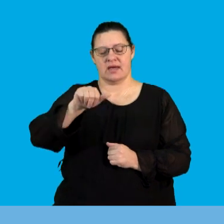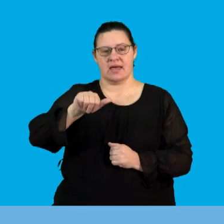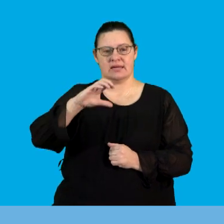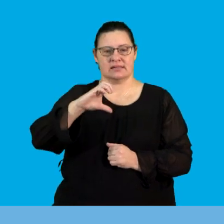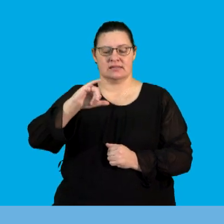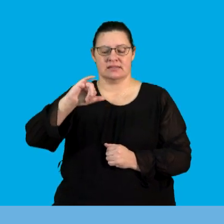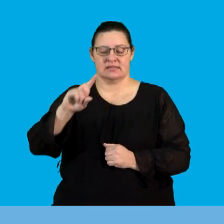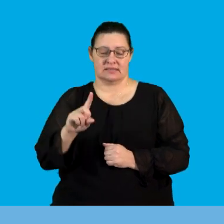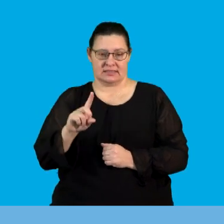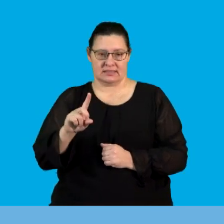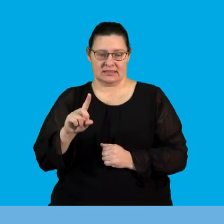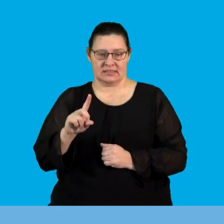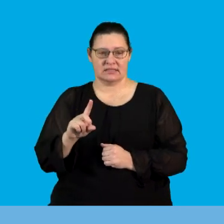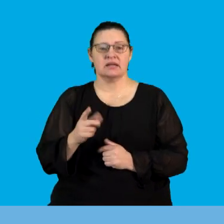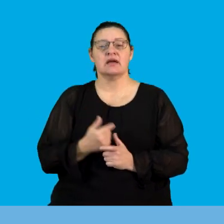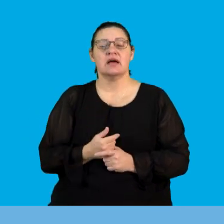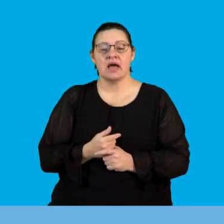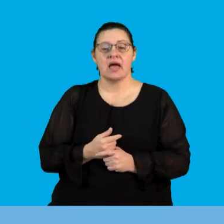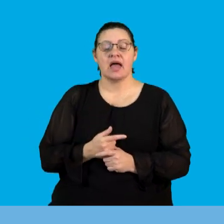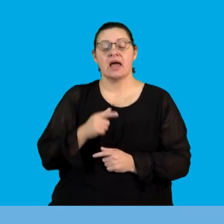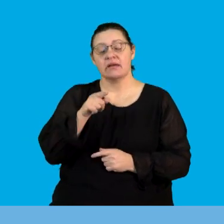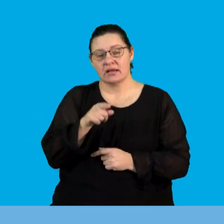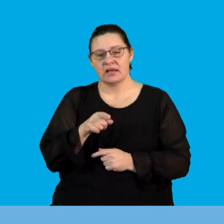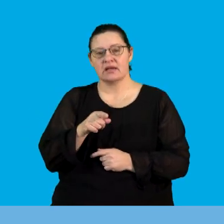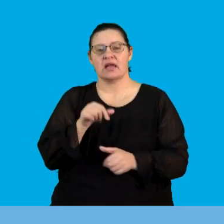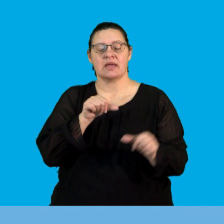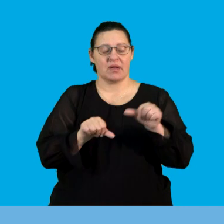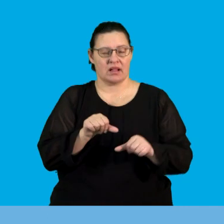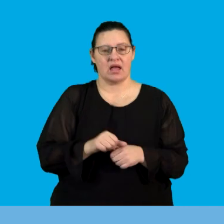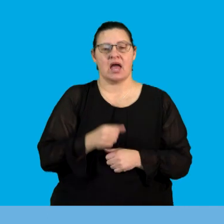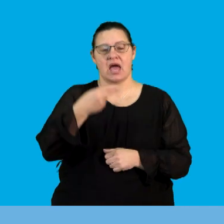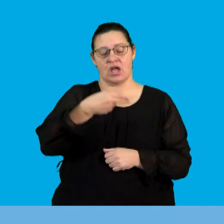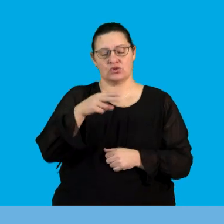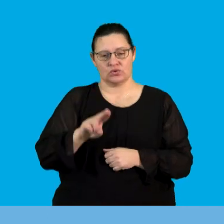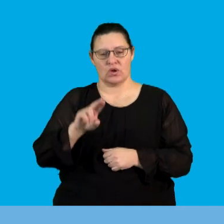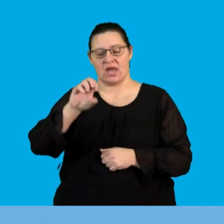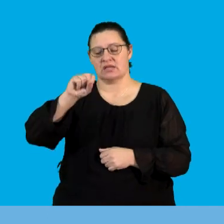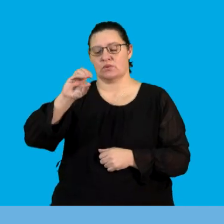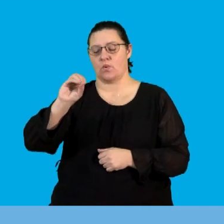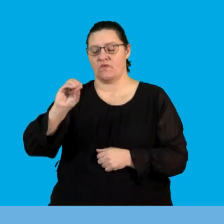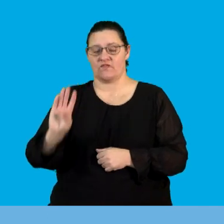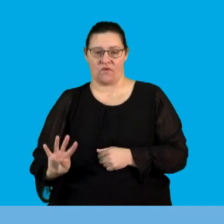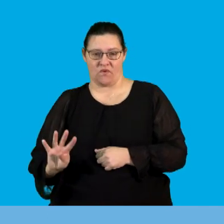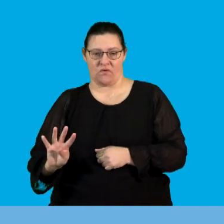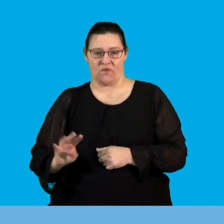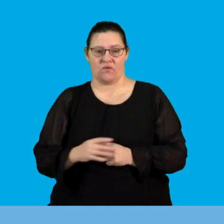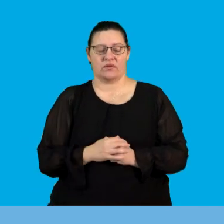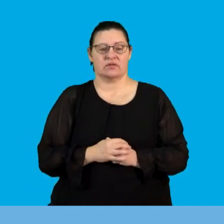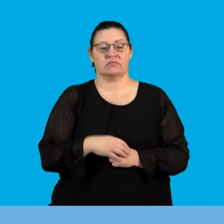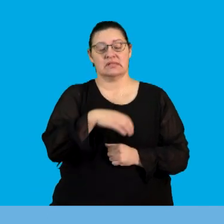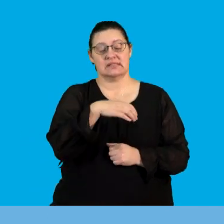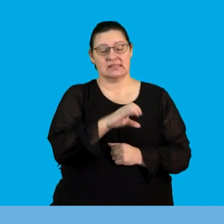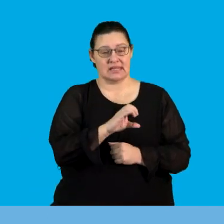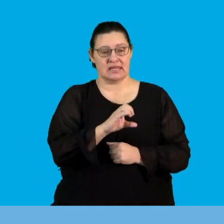Sulfuric acid. And then its chemical formula, it is H2SO4. Now question C